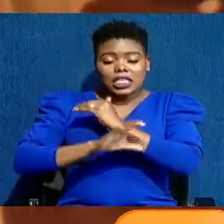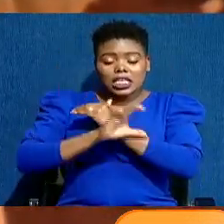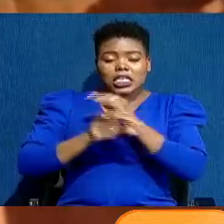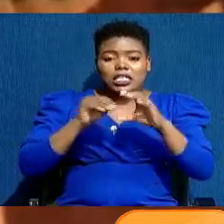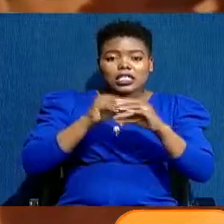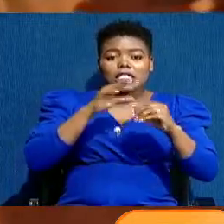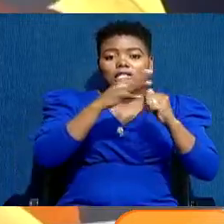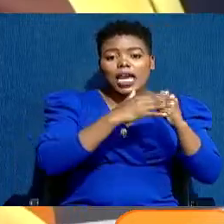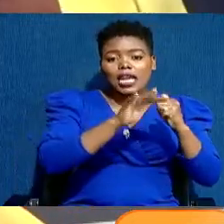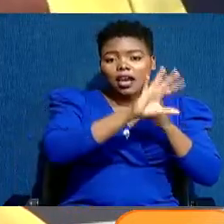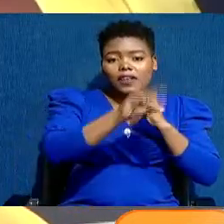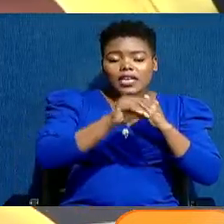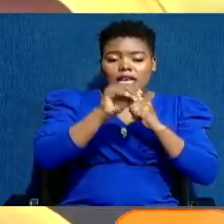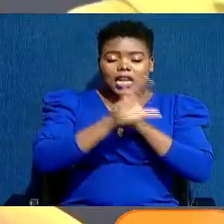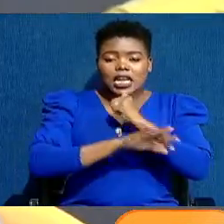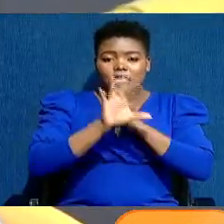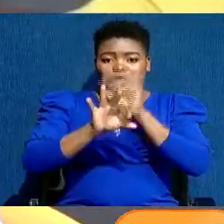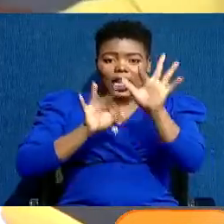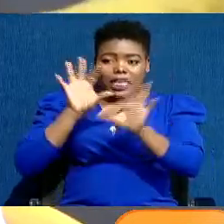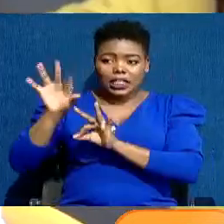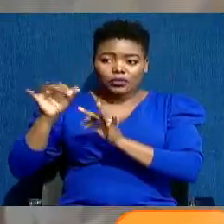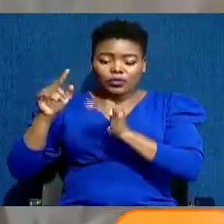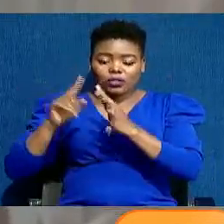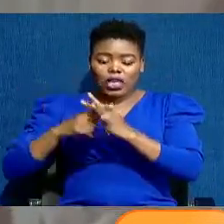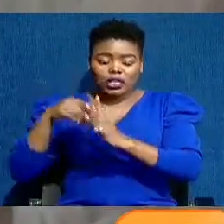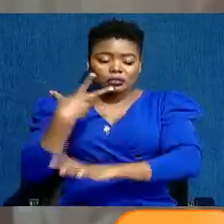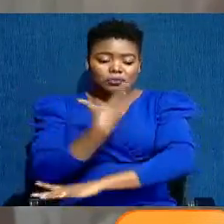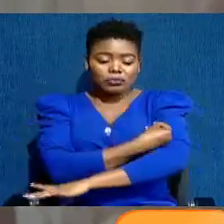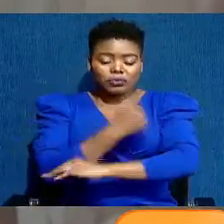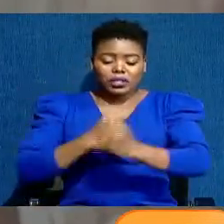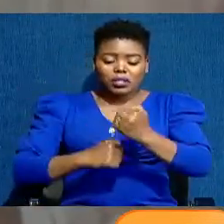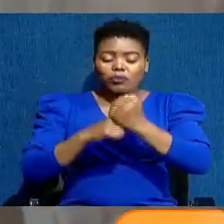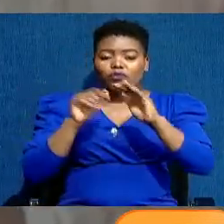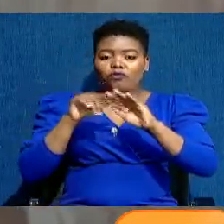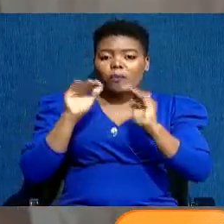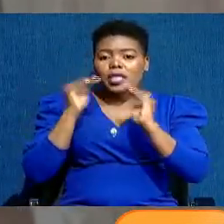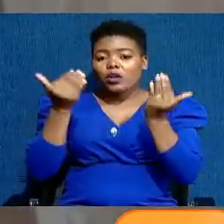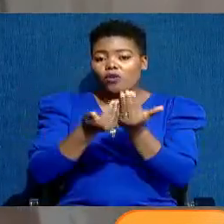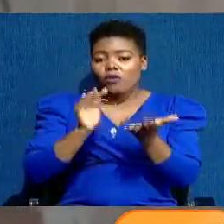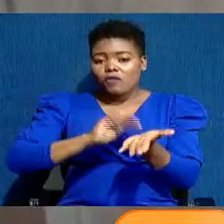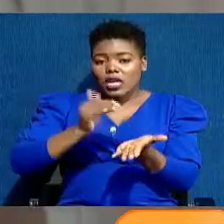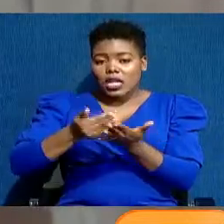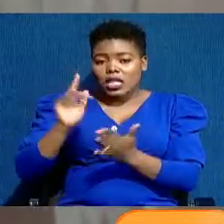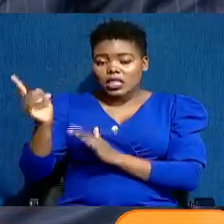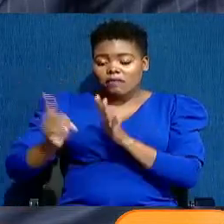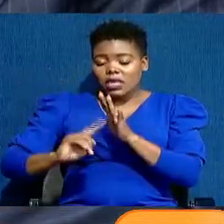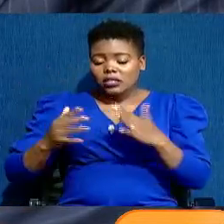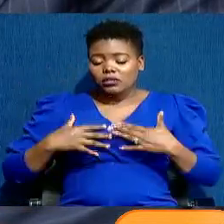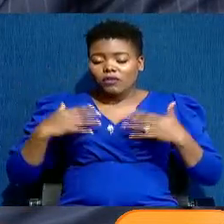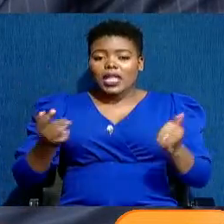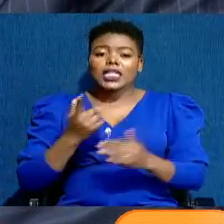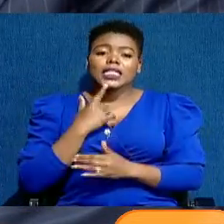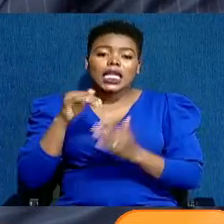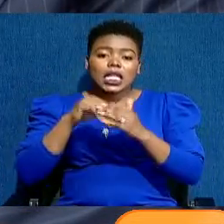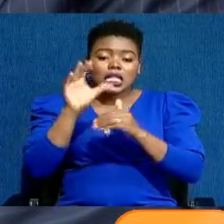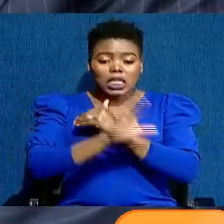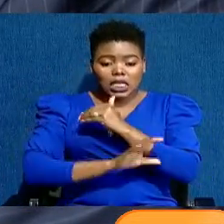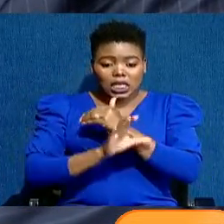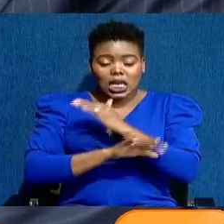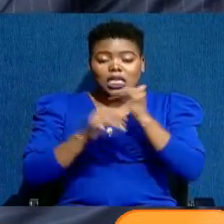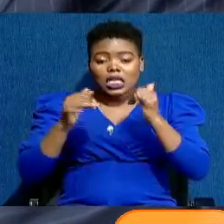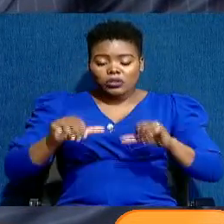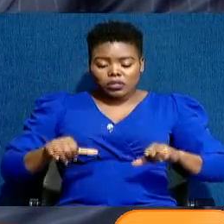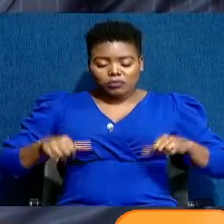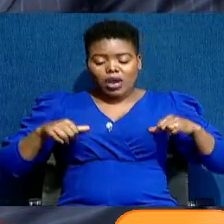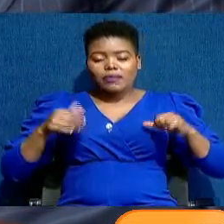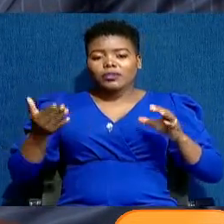Africa selected for the initial rollout, with support from the Global Fund. The Ministry of Health says the country is proud to be